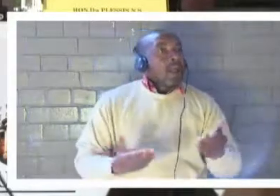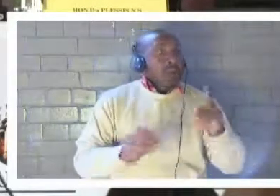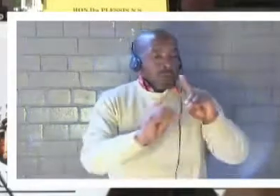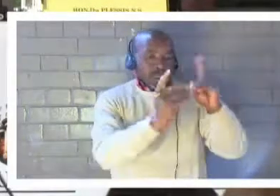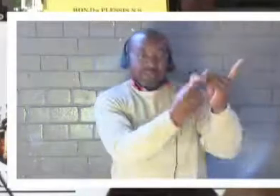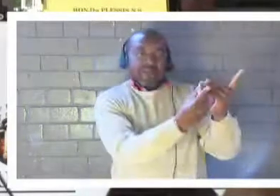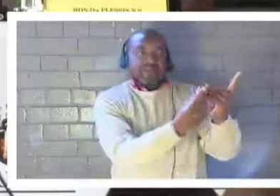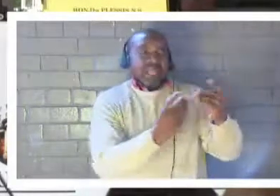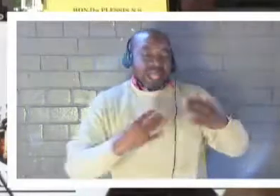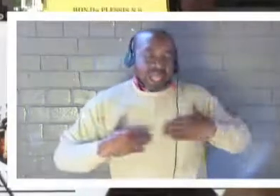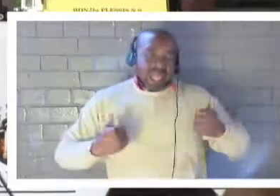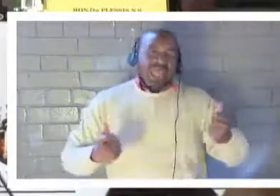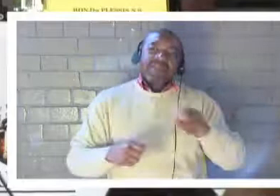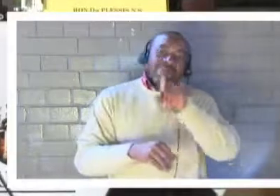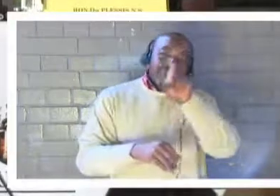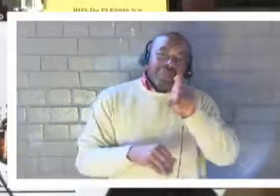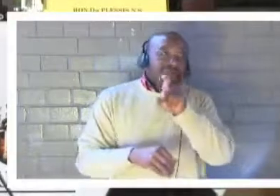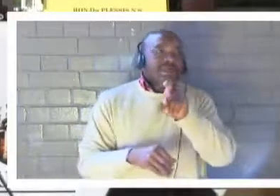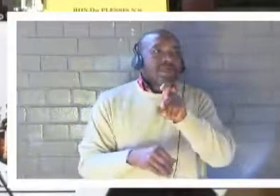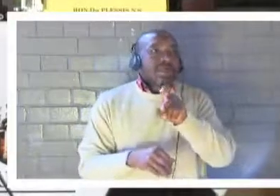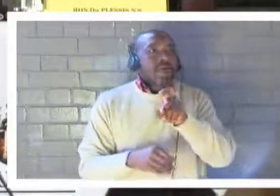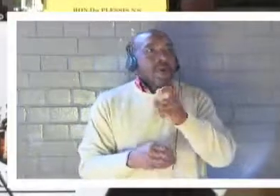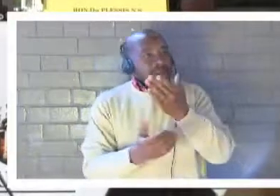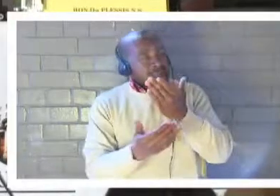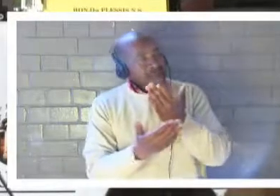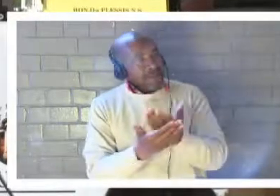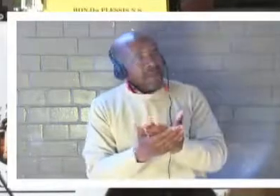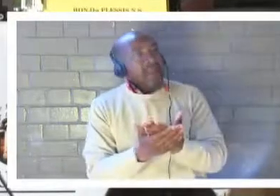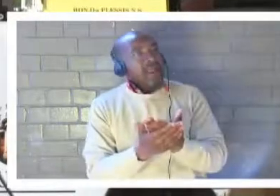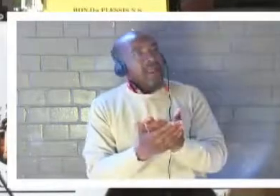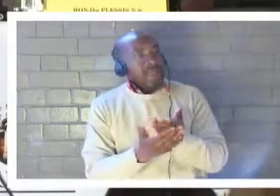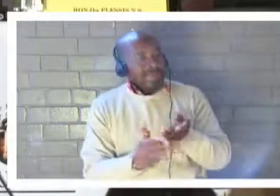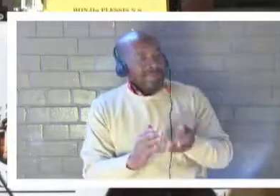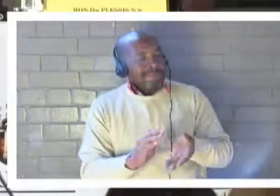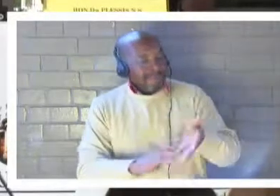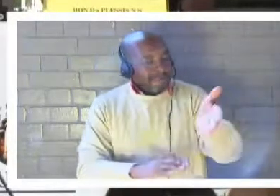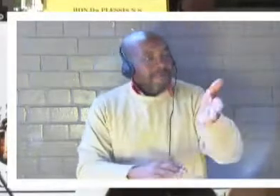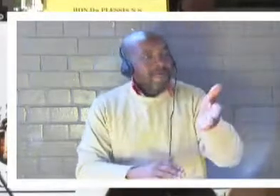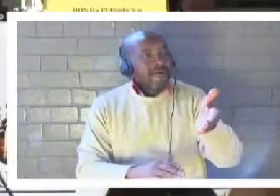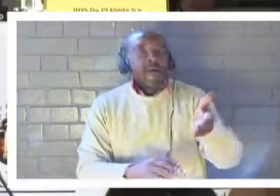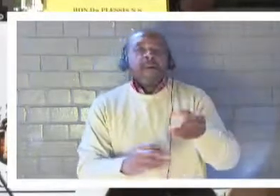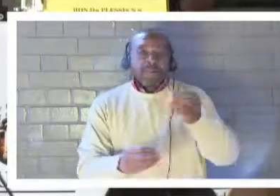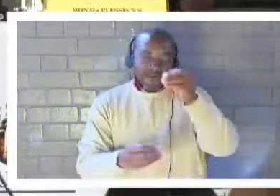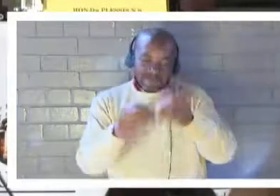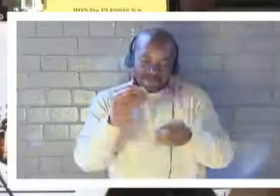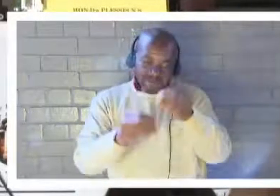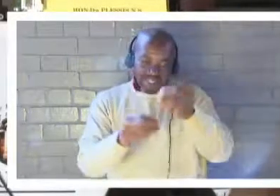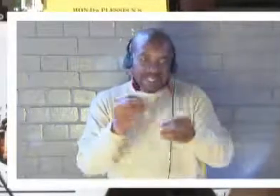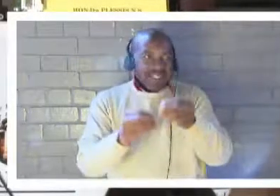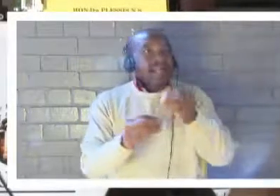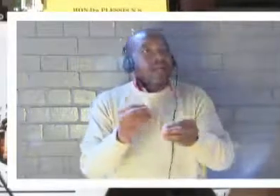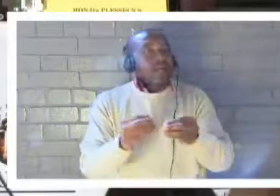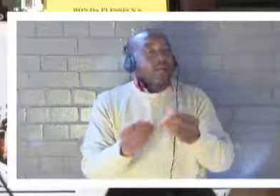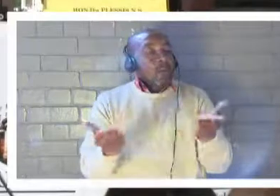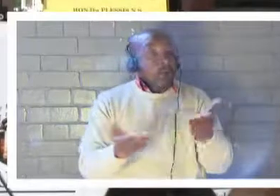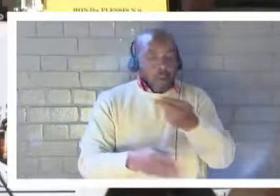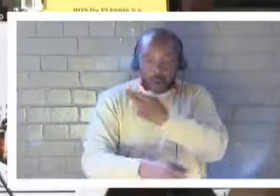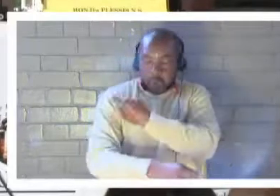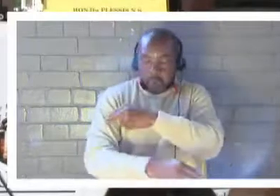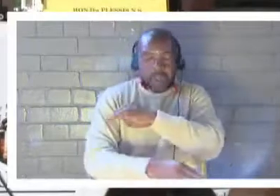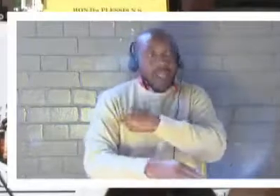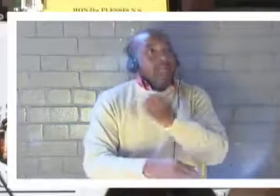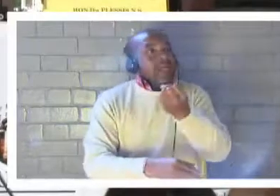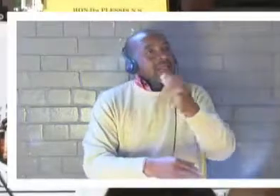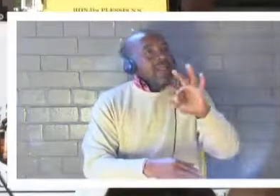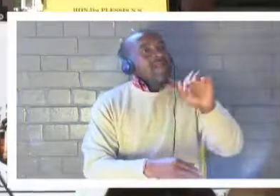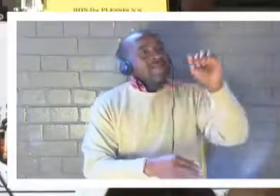repairs and maintenance of our infrastructure in hospitals or in our health facilities? If yes